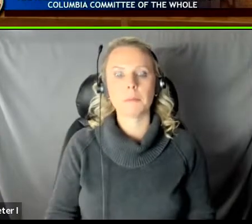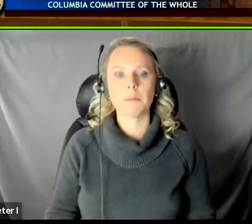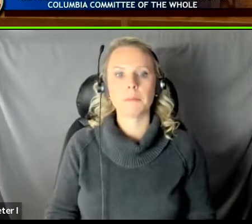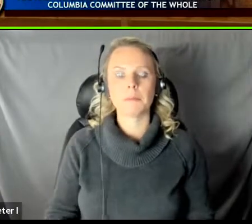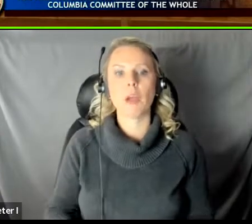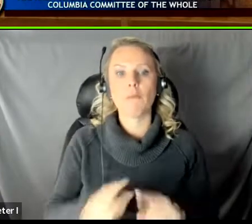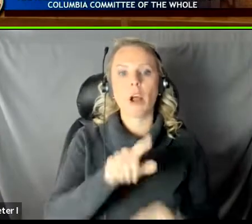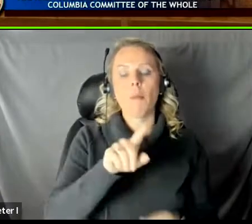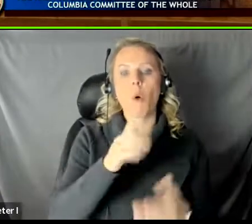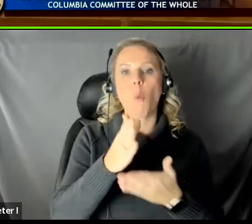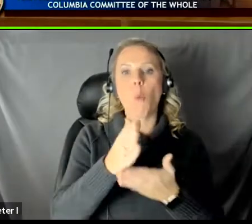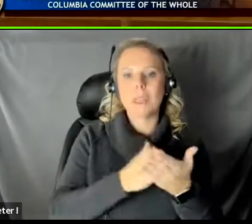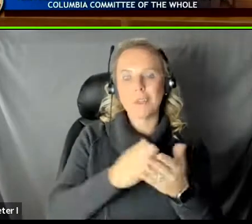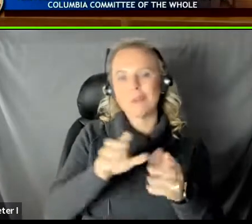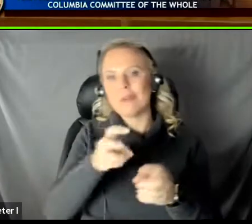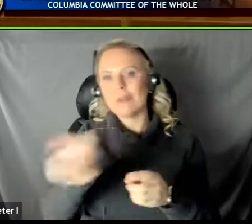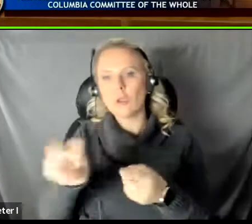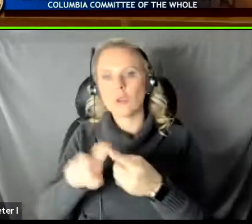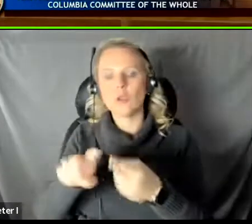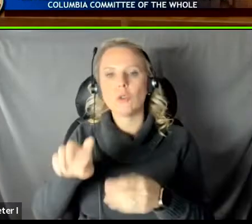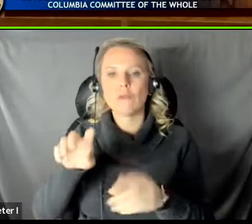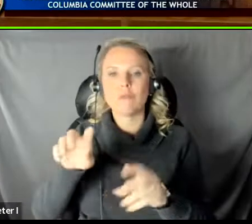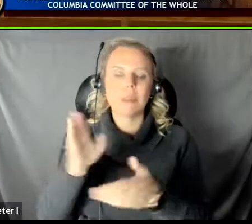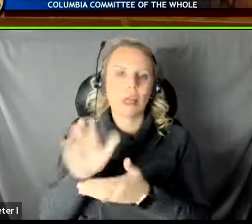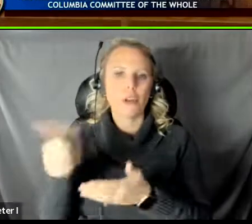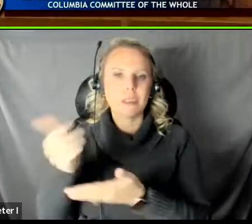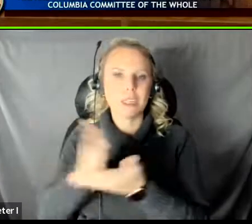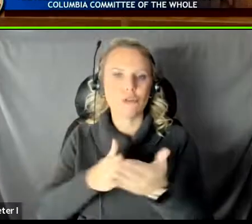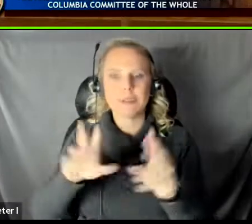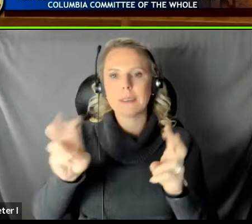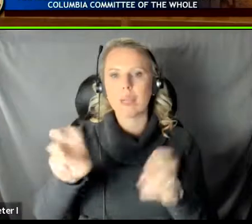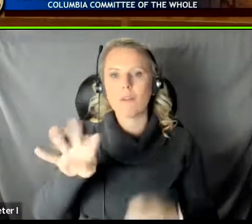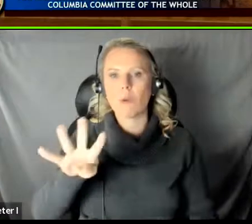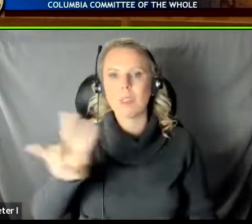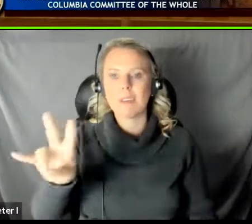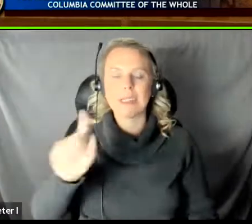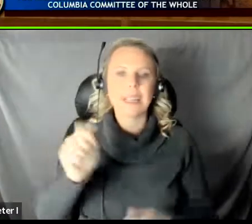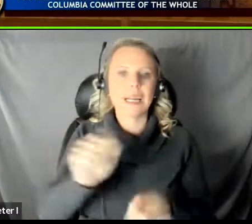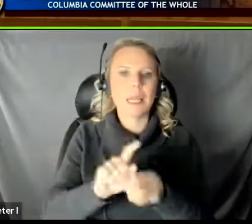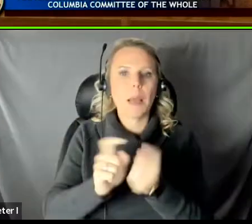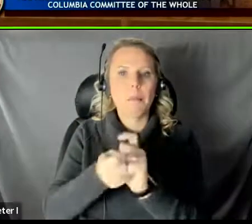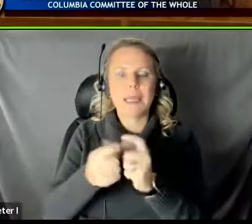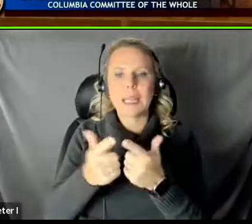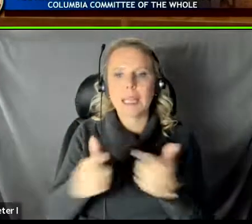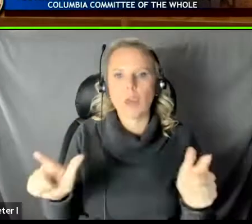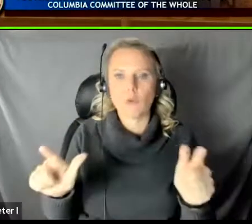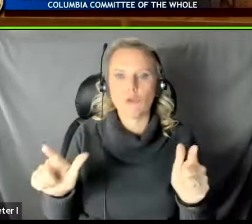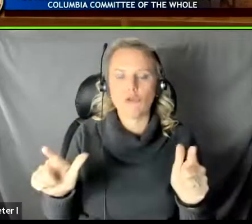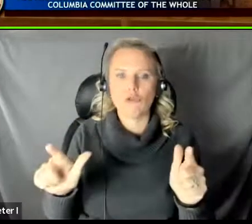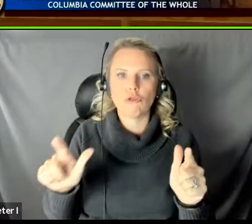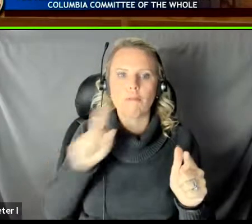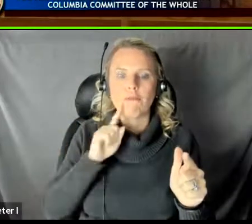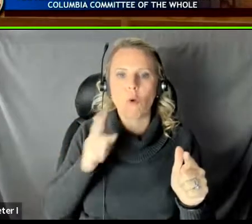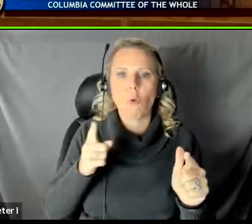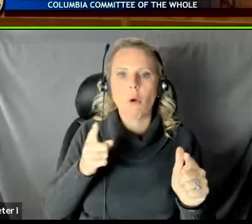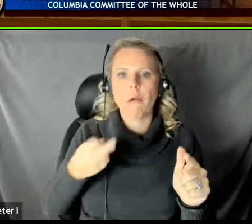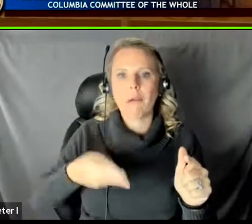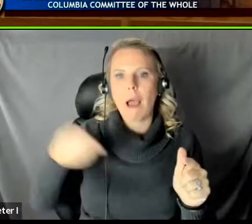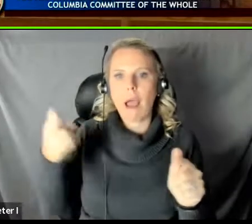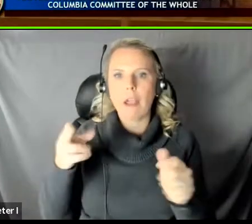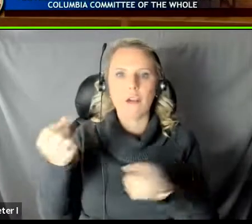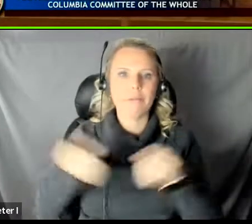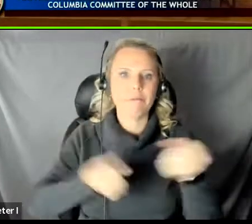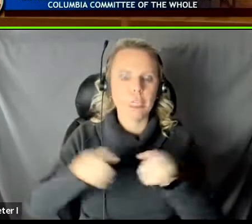From one section to another in Title 47, and it shifts and slightly amends language on for hire vehicle operator